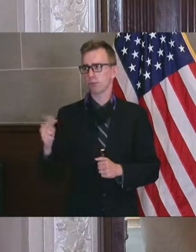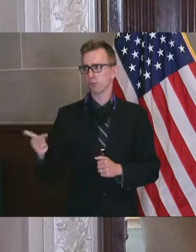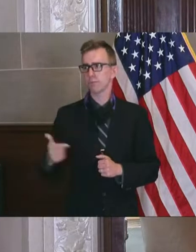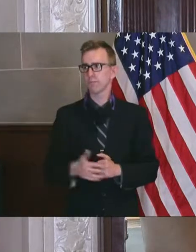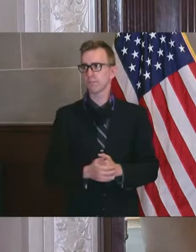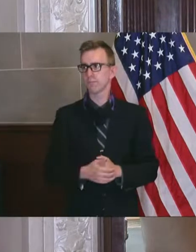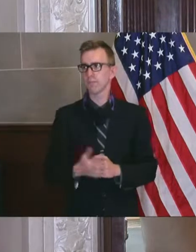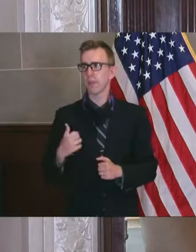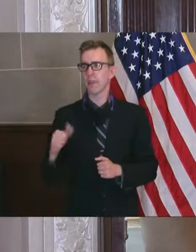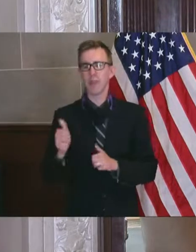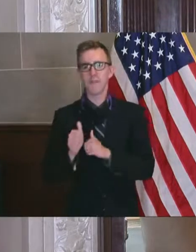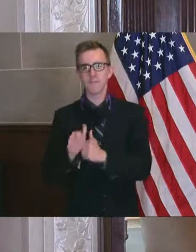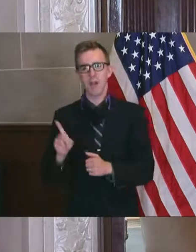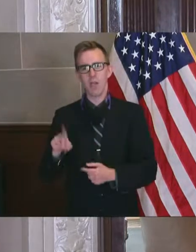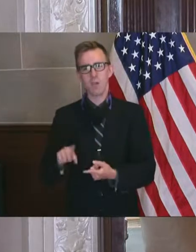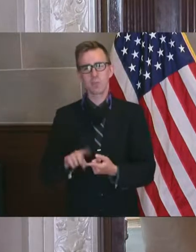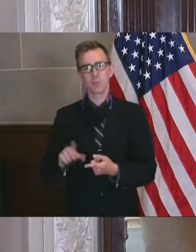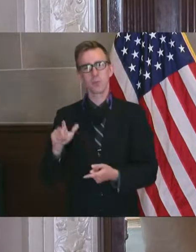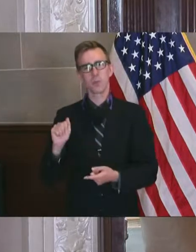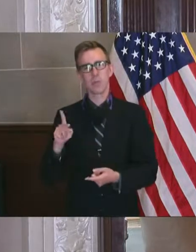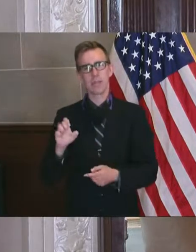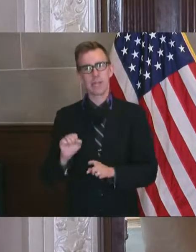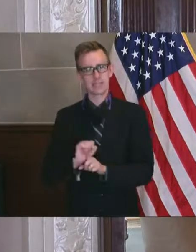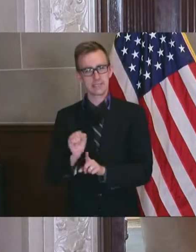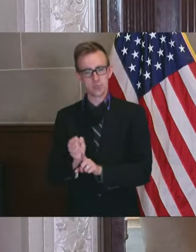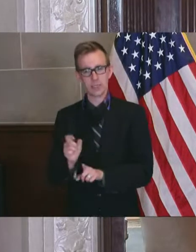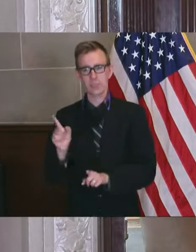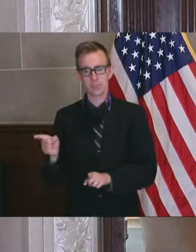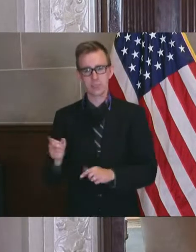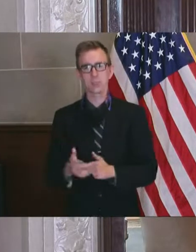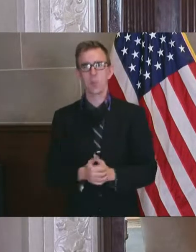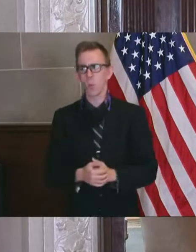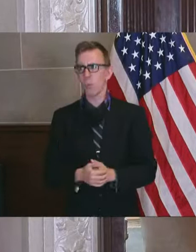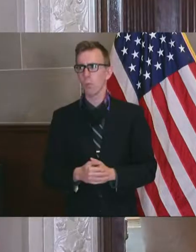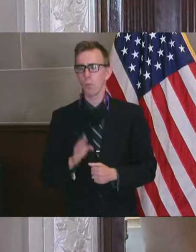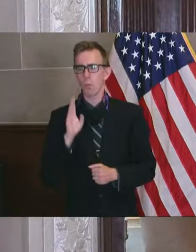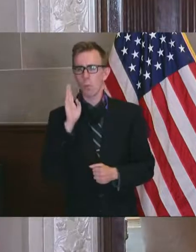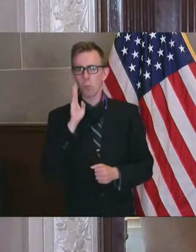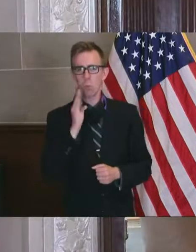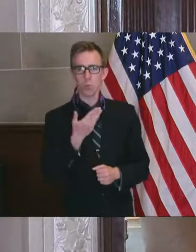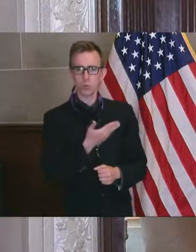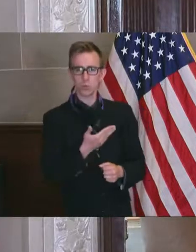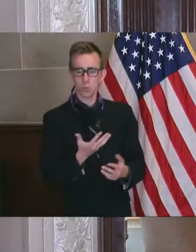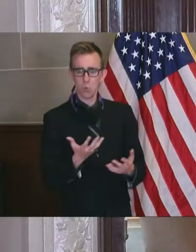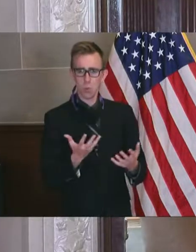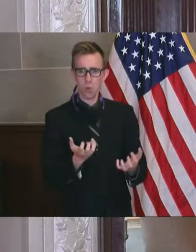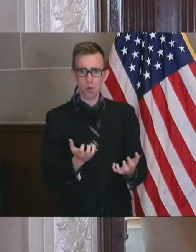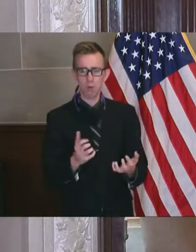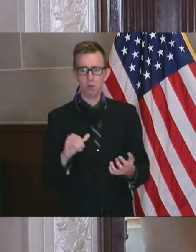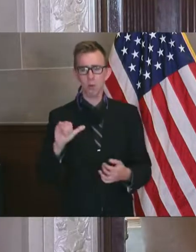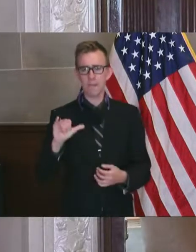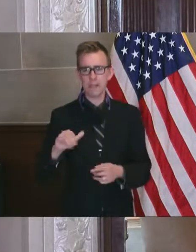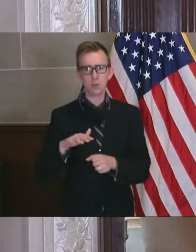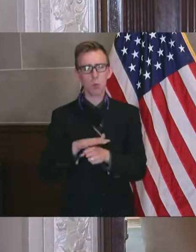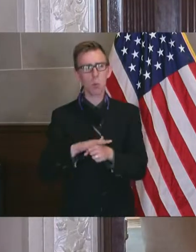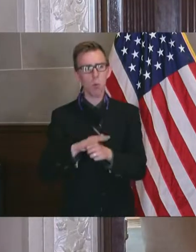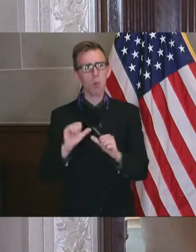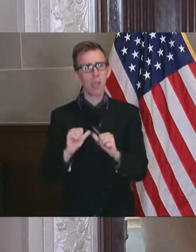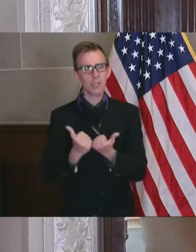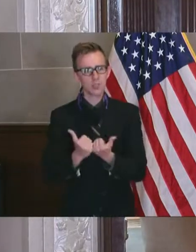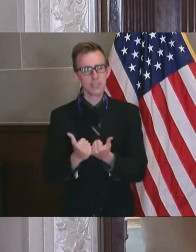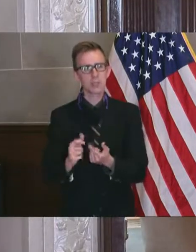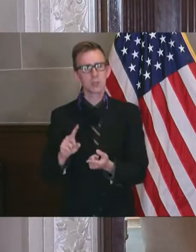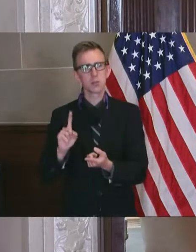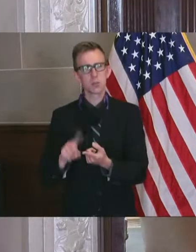Just had another kind of follow-up to the lake situation. So would you want these local agencies